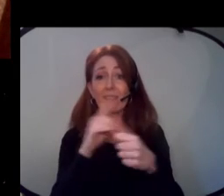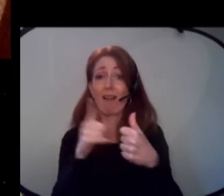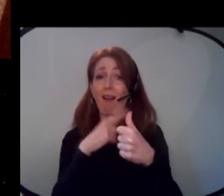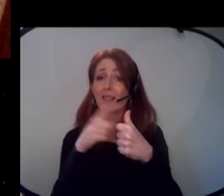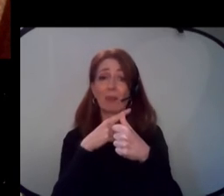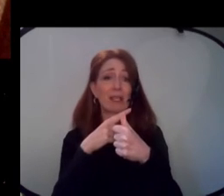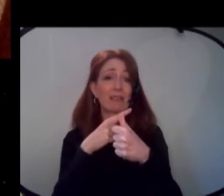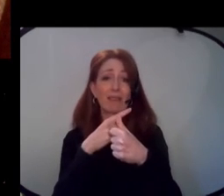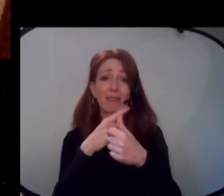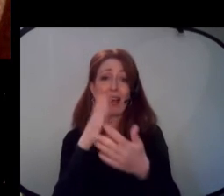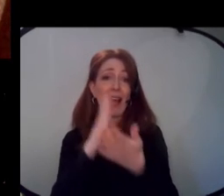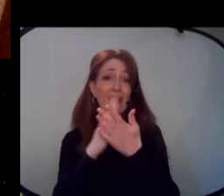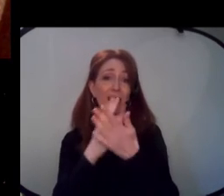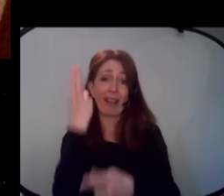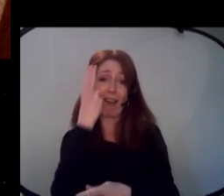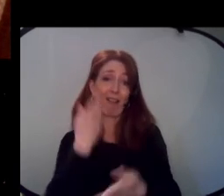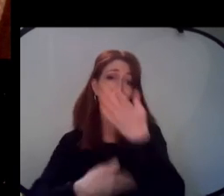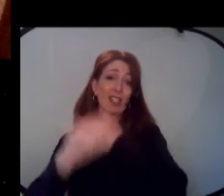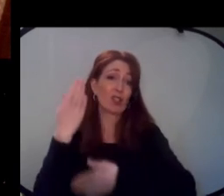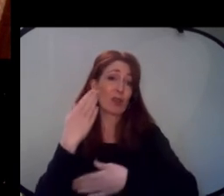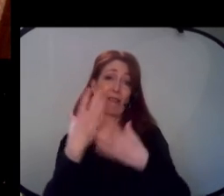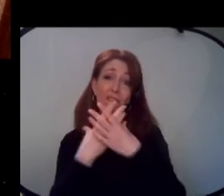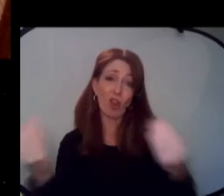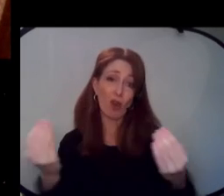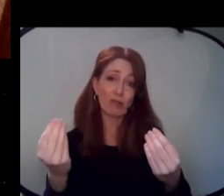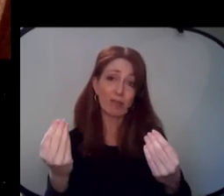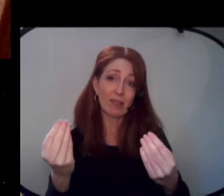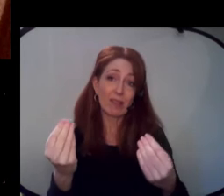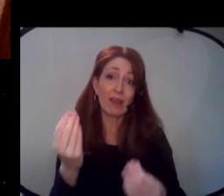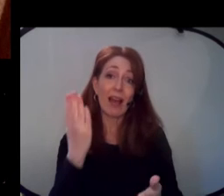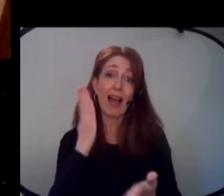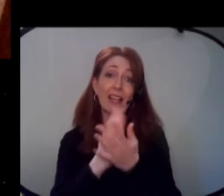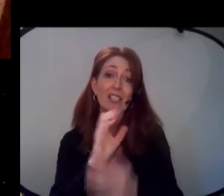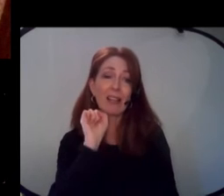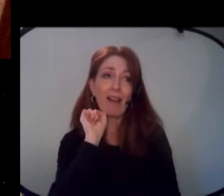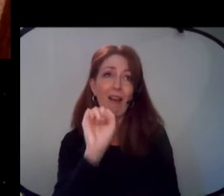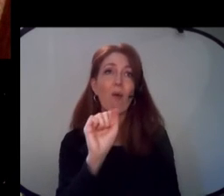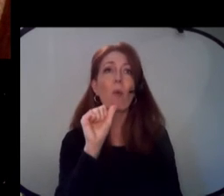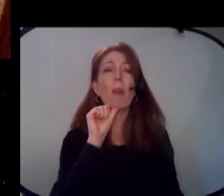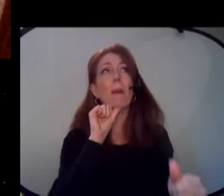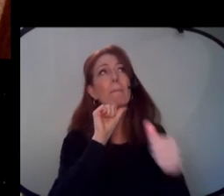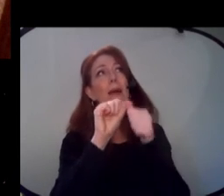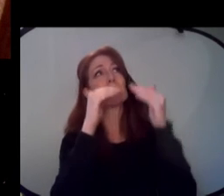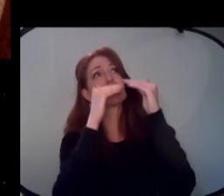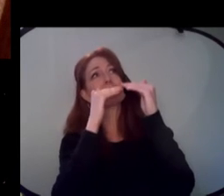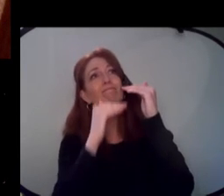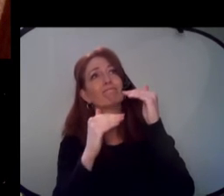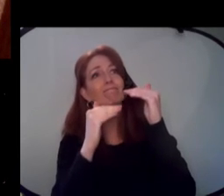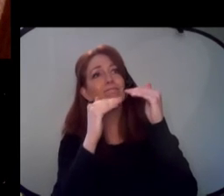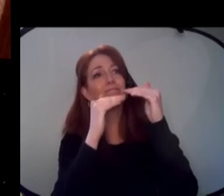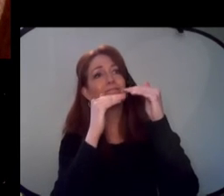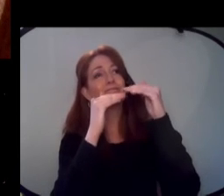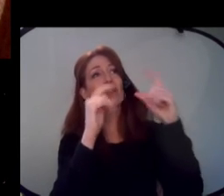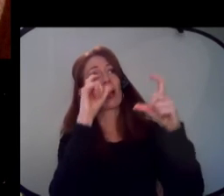actually she's the sort of the true heir, the best heir of Caravaggio, that next generation after Caravaggio dies,